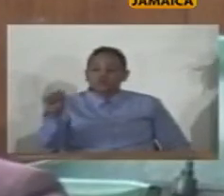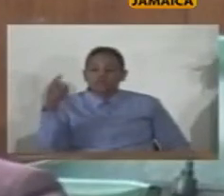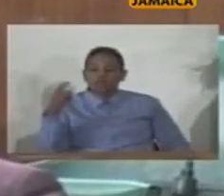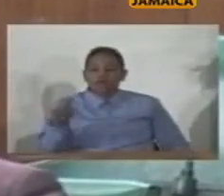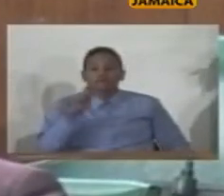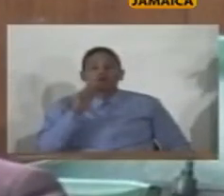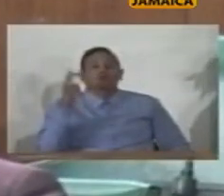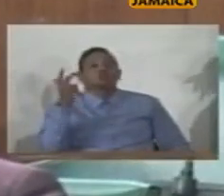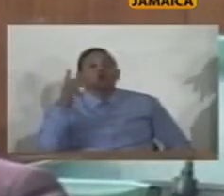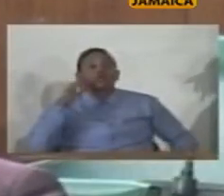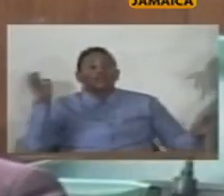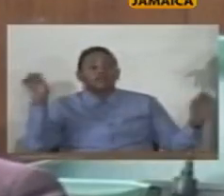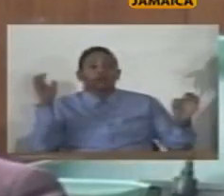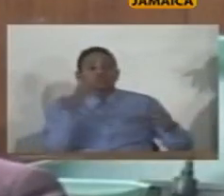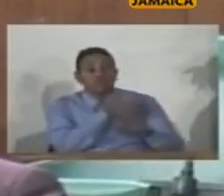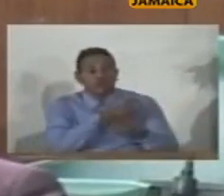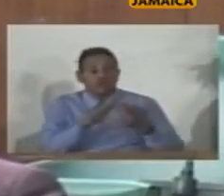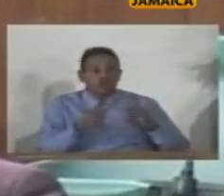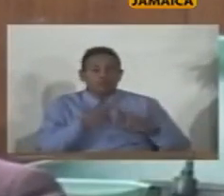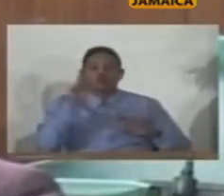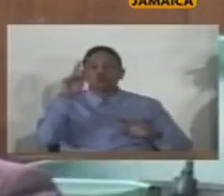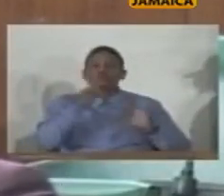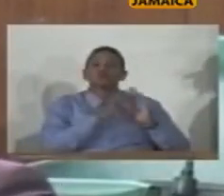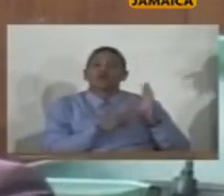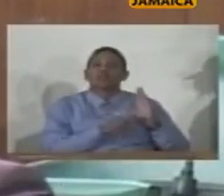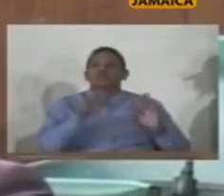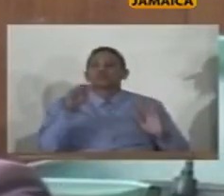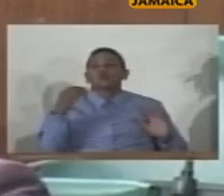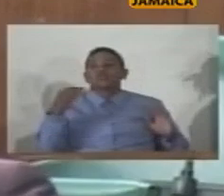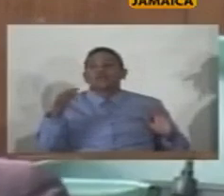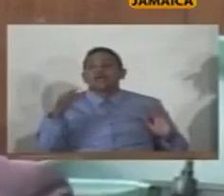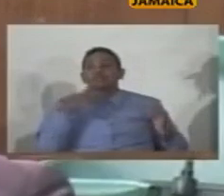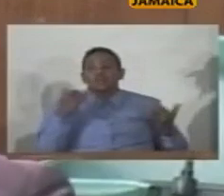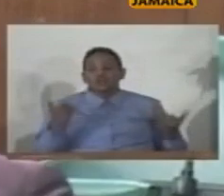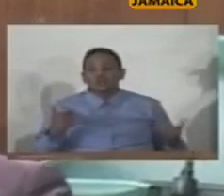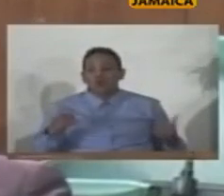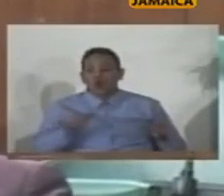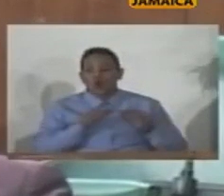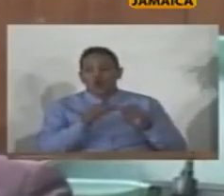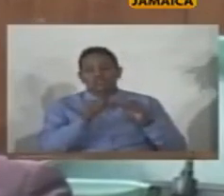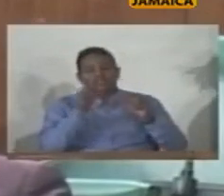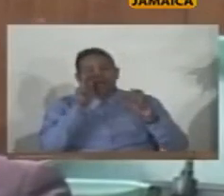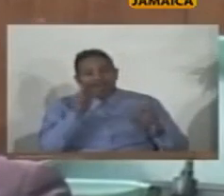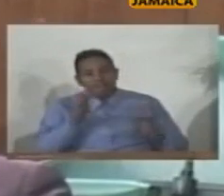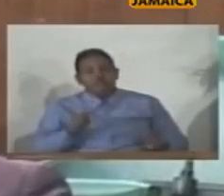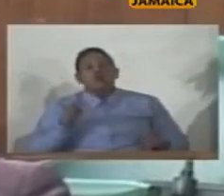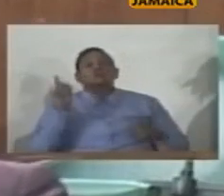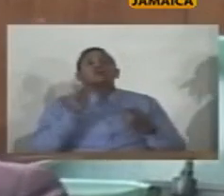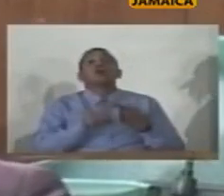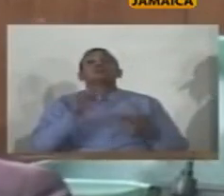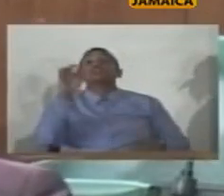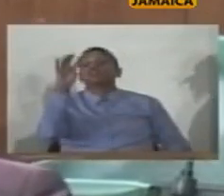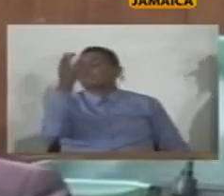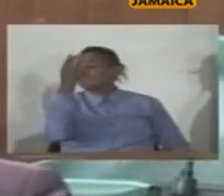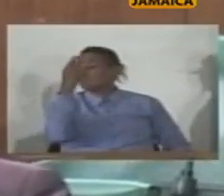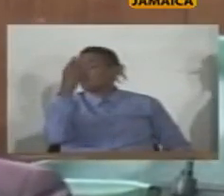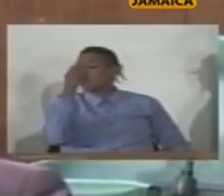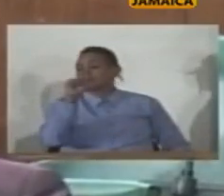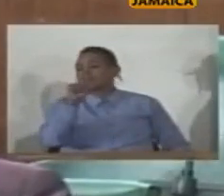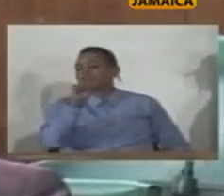3. The Emergency Powers number 2 Regulations 2019 are hereby continued in force until the 4th day of